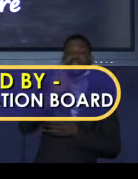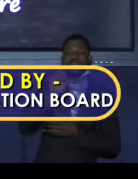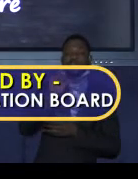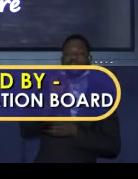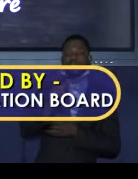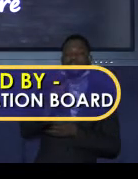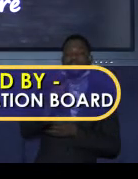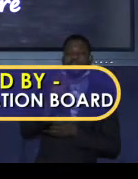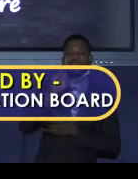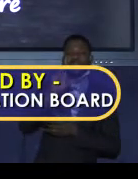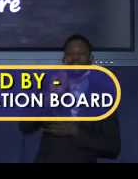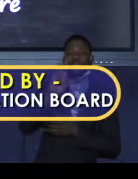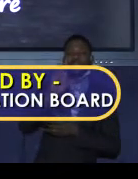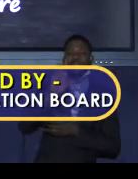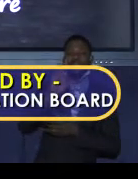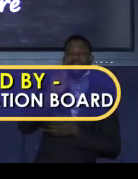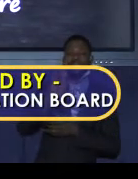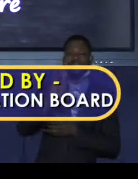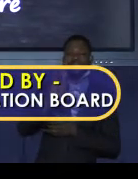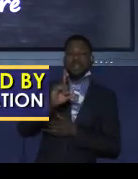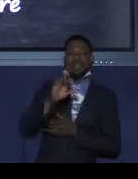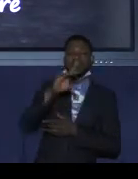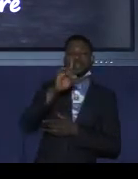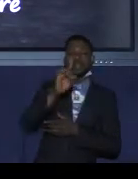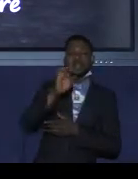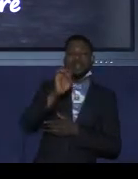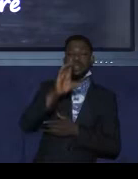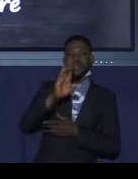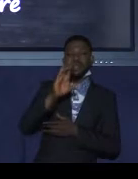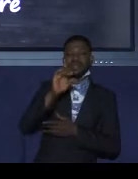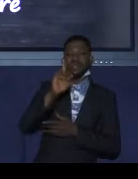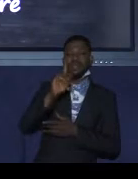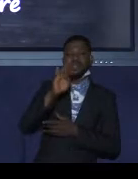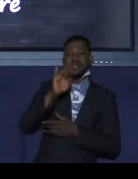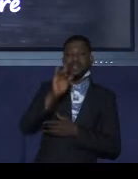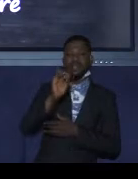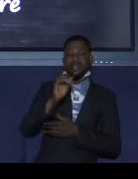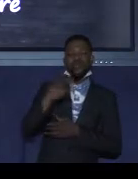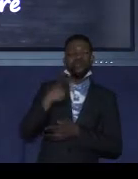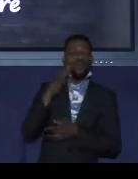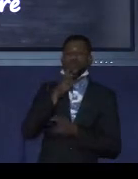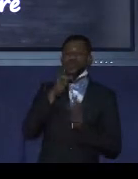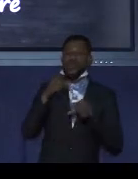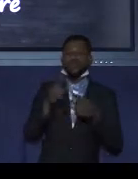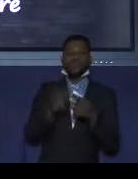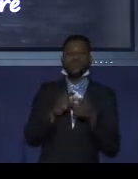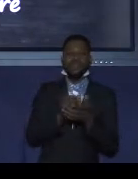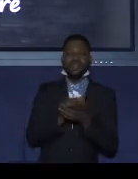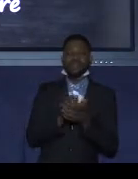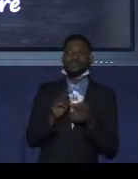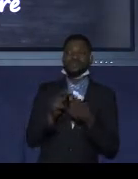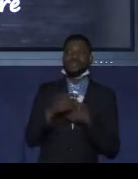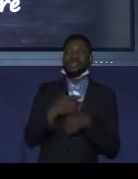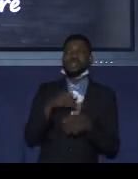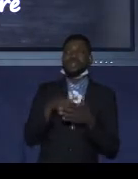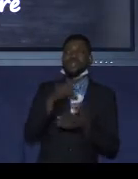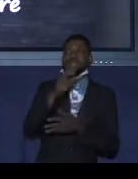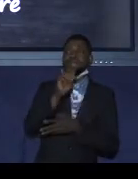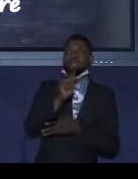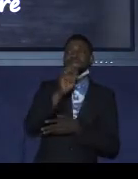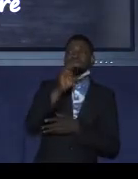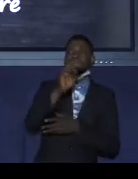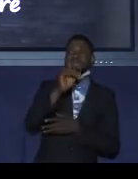Millicenti, deciliter, deca, hecto, kiloliter. But we won't be going that road today. Here,